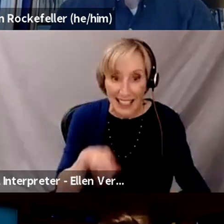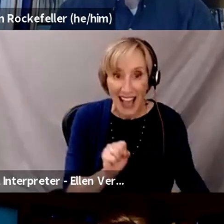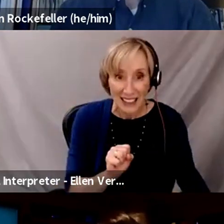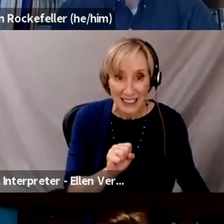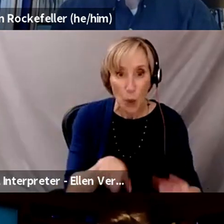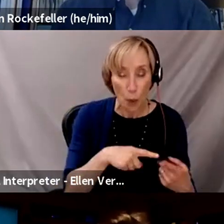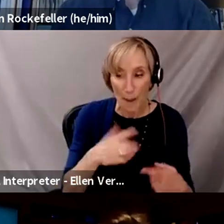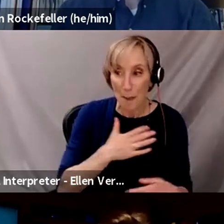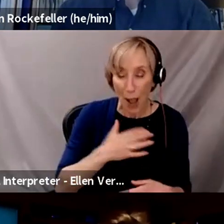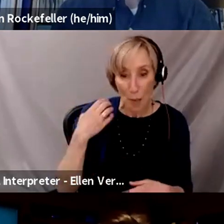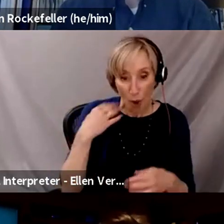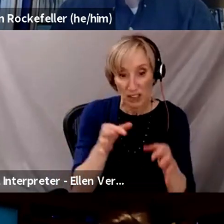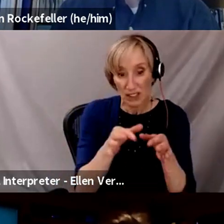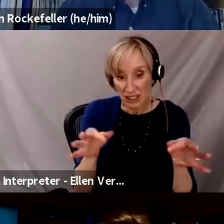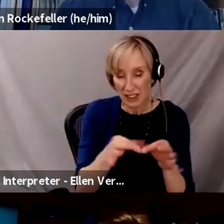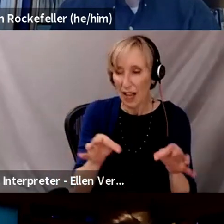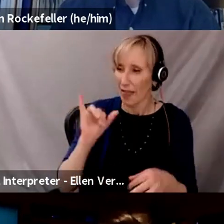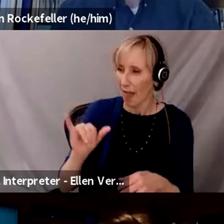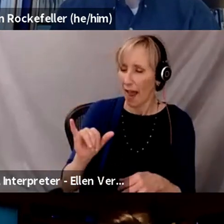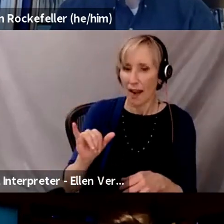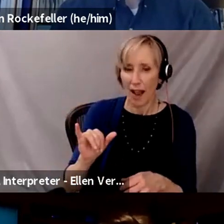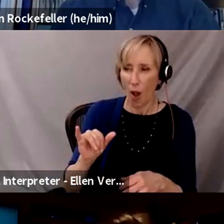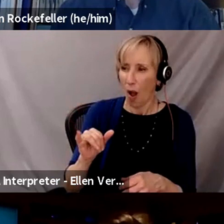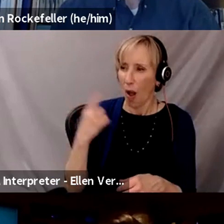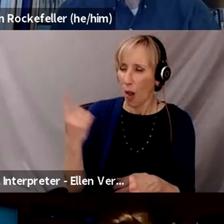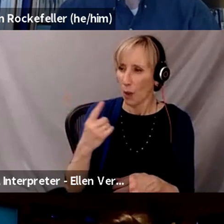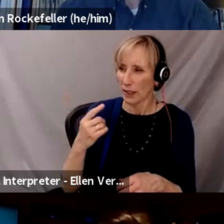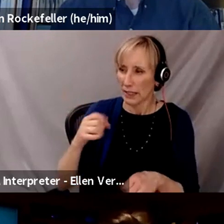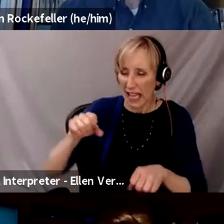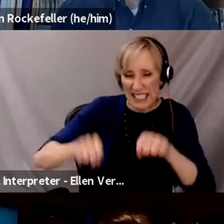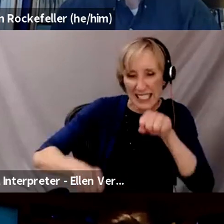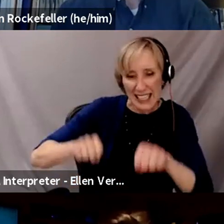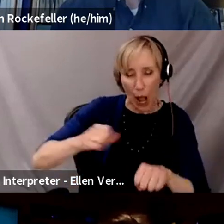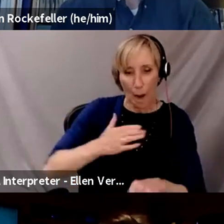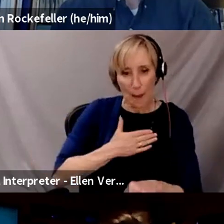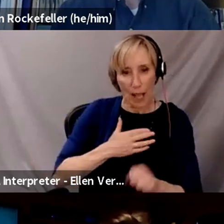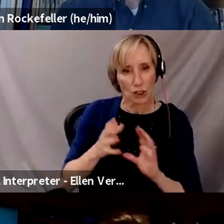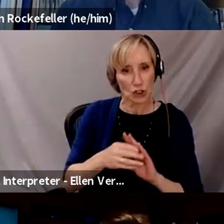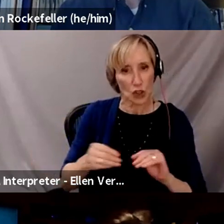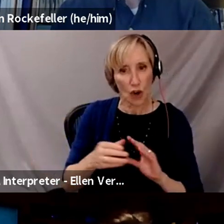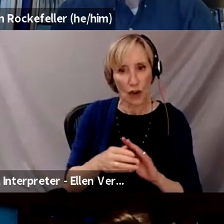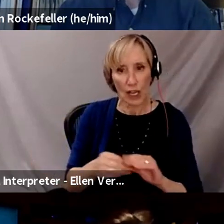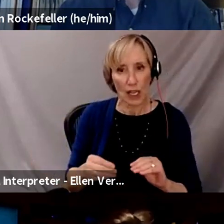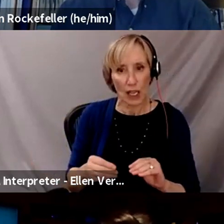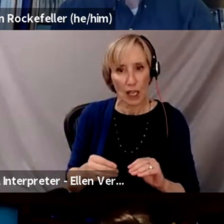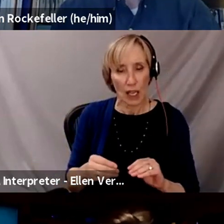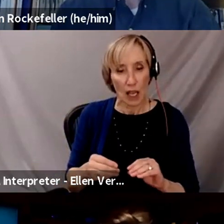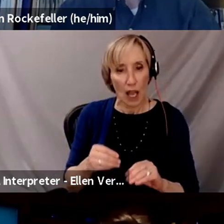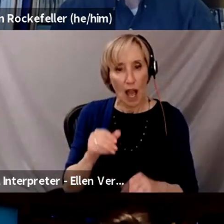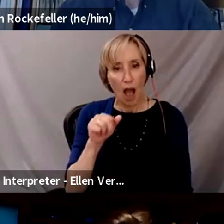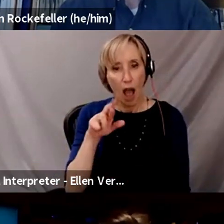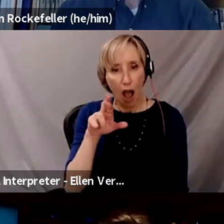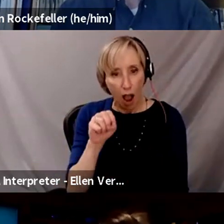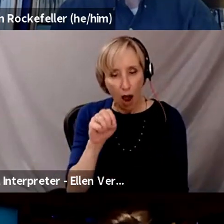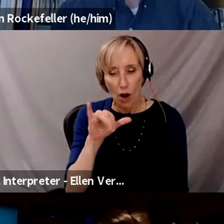it like that? And that constant default to, are you sure, is so, it's been traumatizing for me to